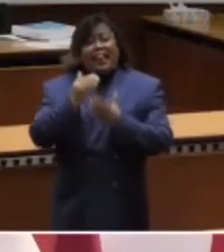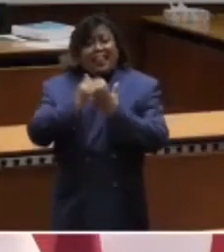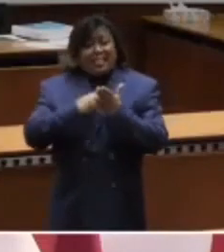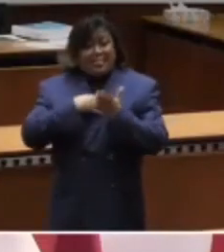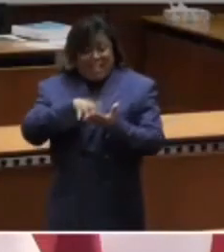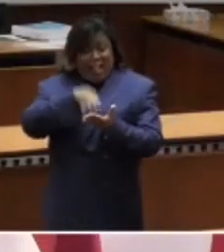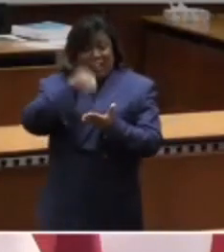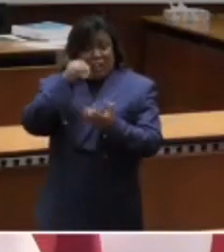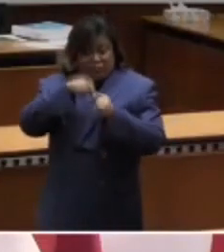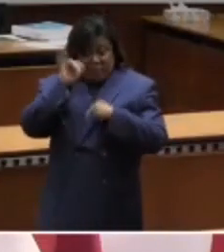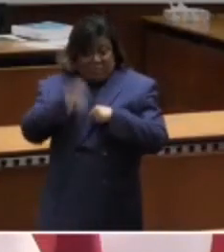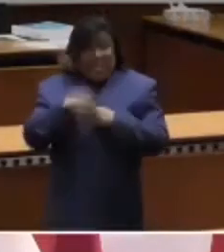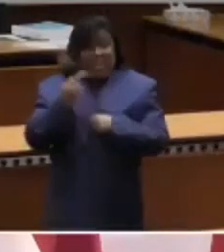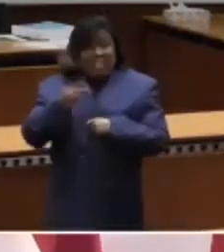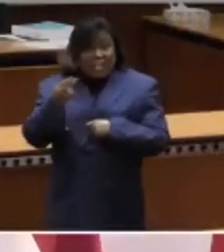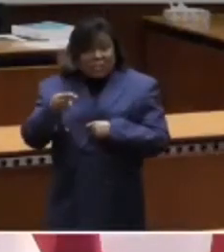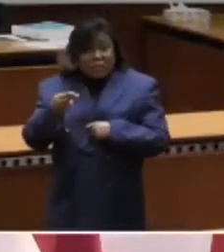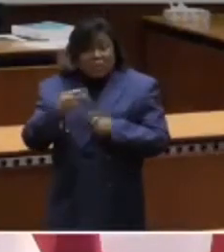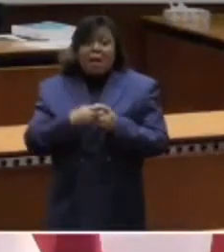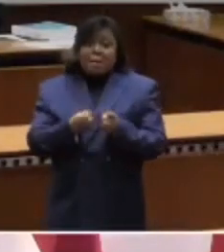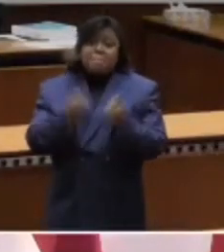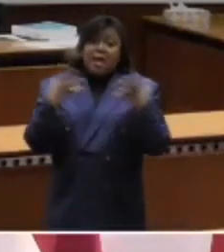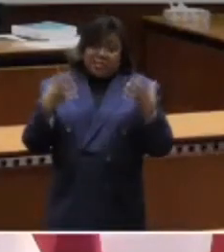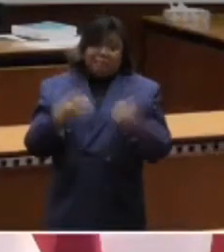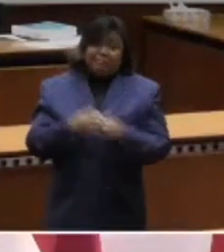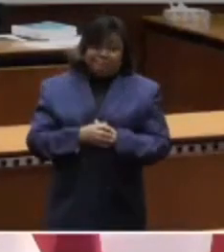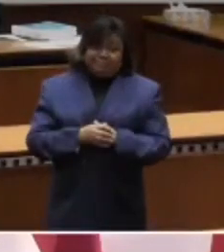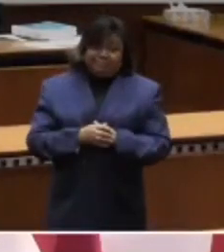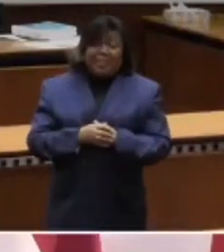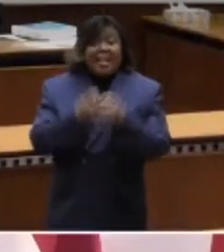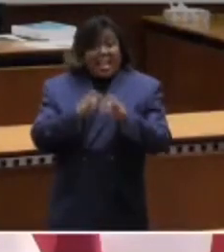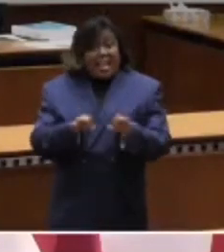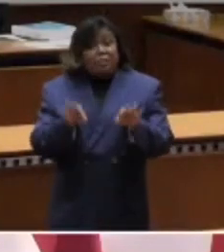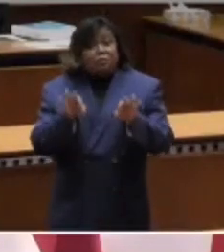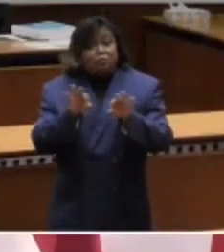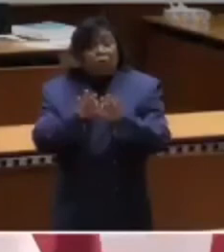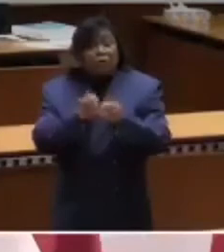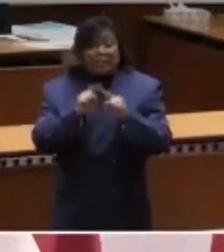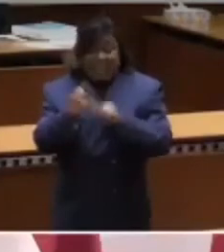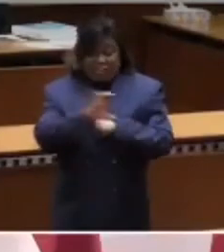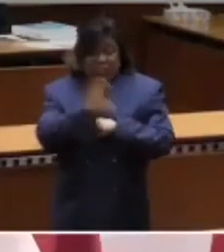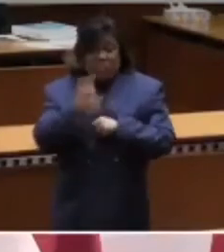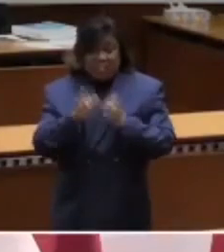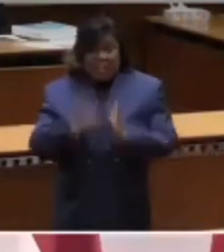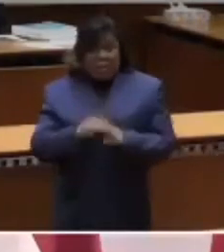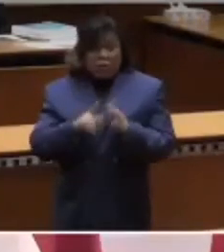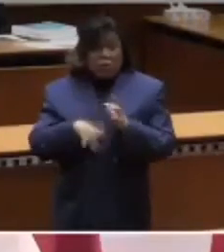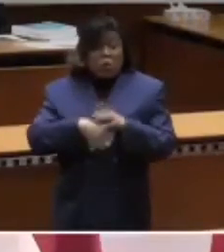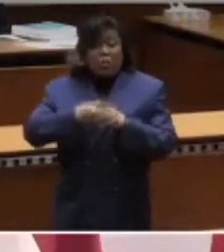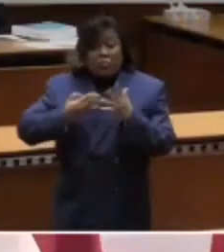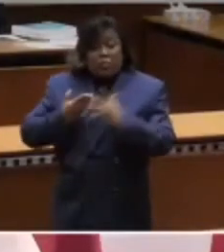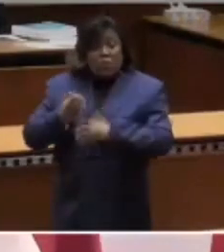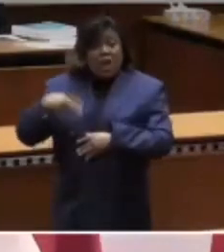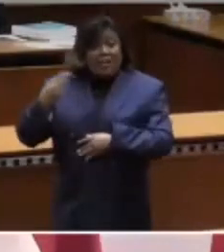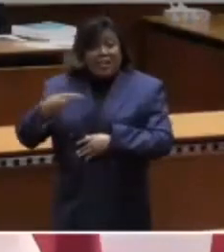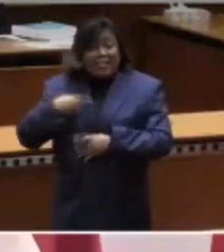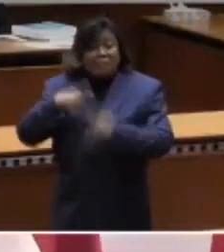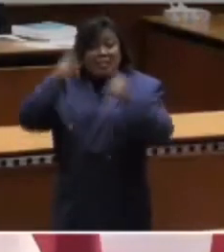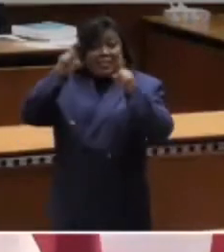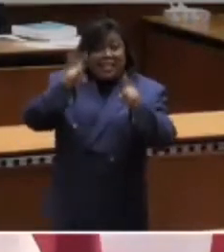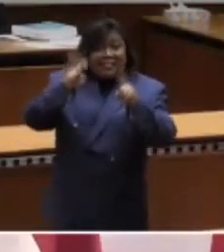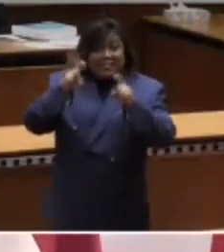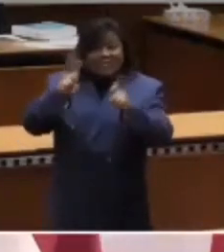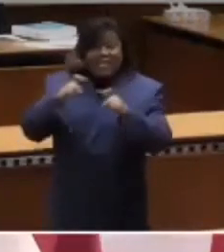that I take from that history are many. Importantly, as Chicagoans, throughout our history, we have been